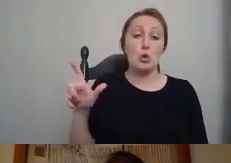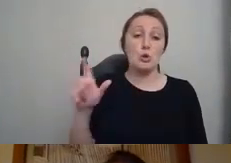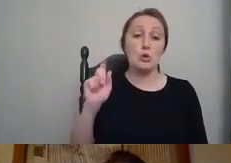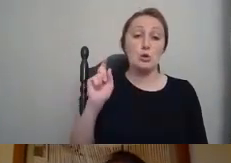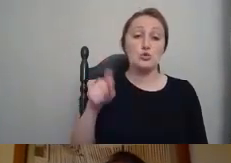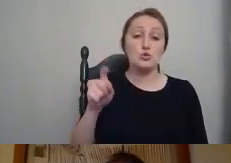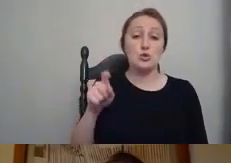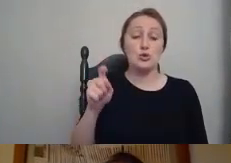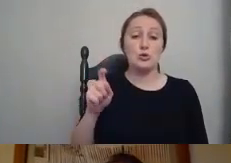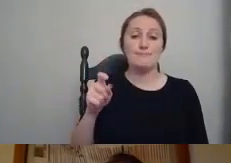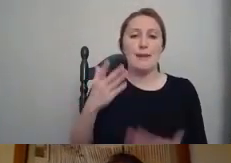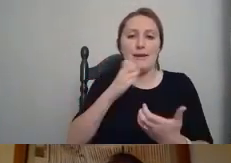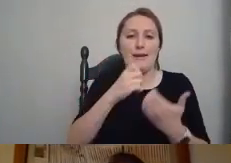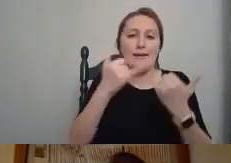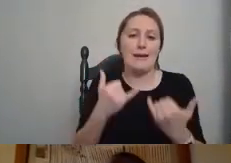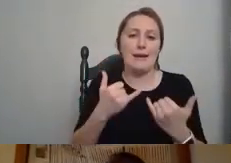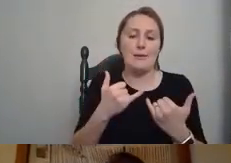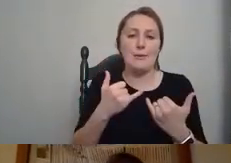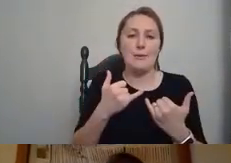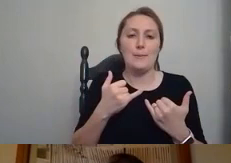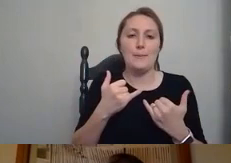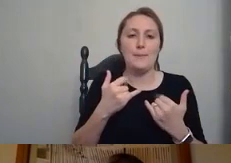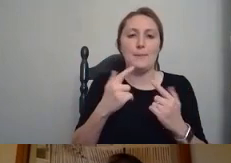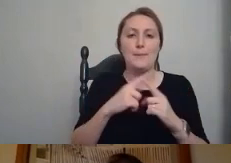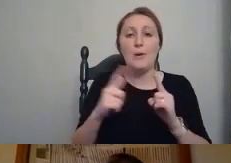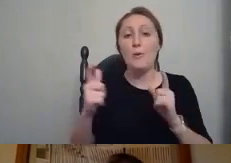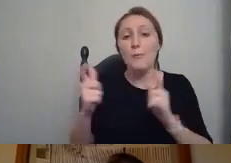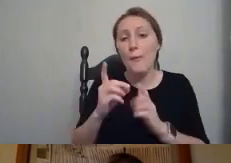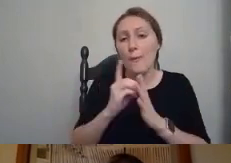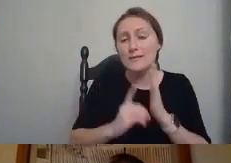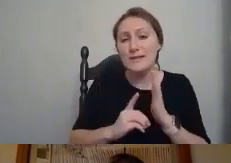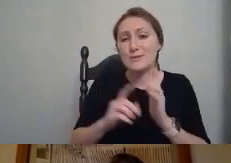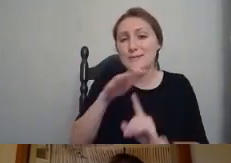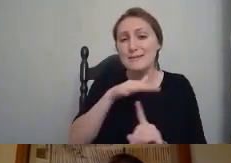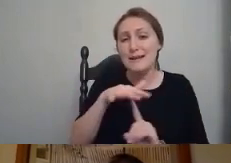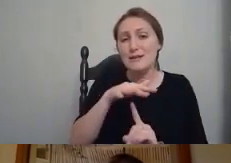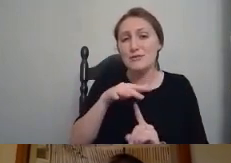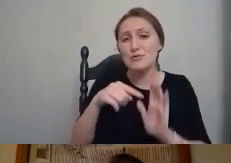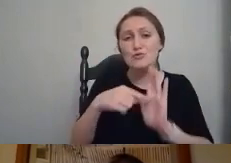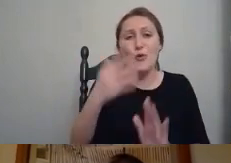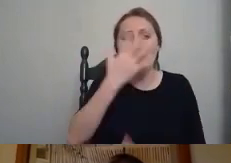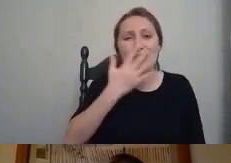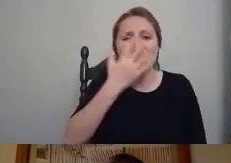not right now, but in a small digital setting, show our faces.